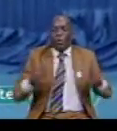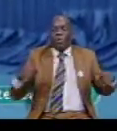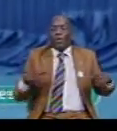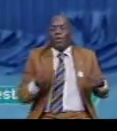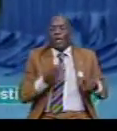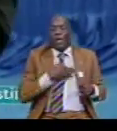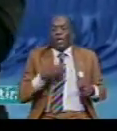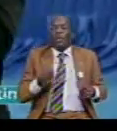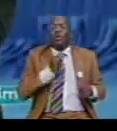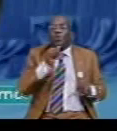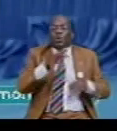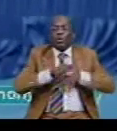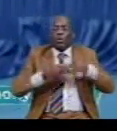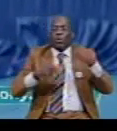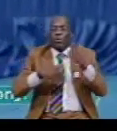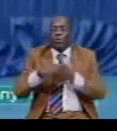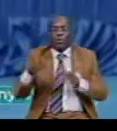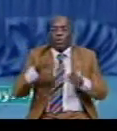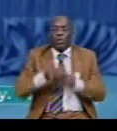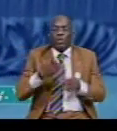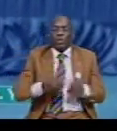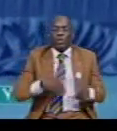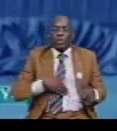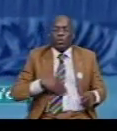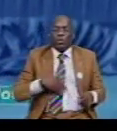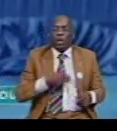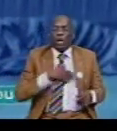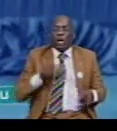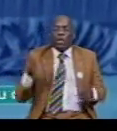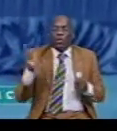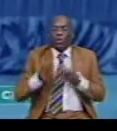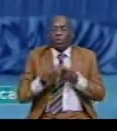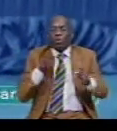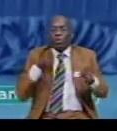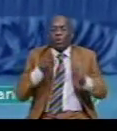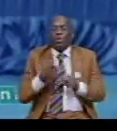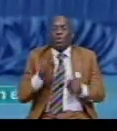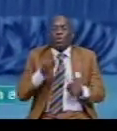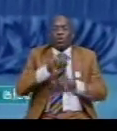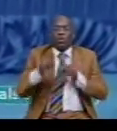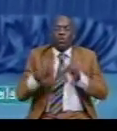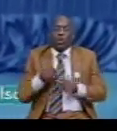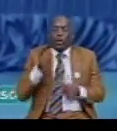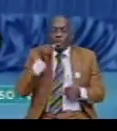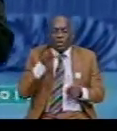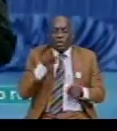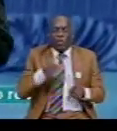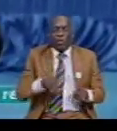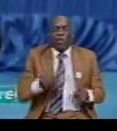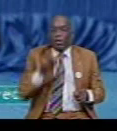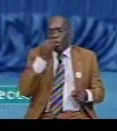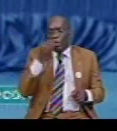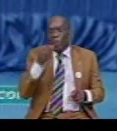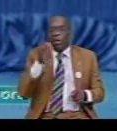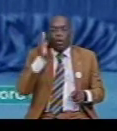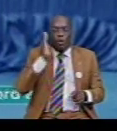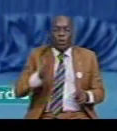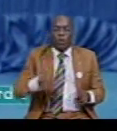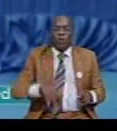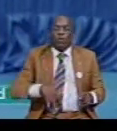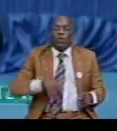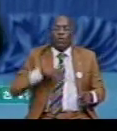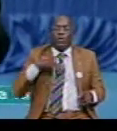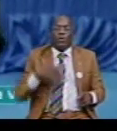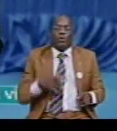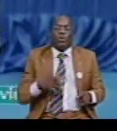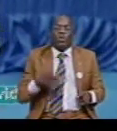my abdomen. So to the extent that if I eat some food, I will be feeling the pain seriously. And if I did not eat early, so